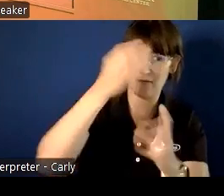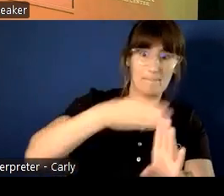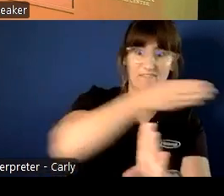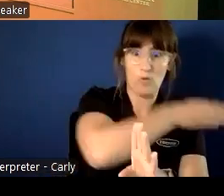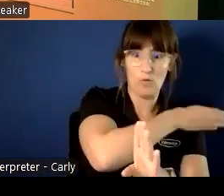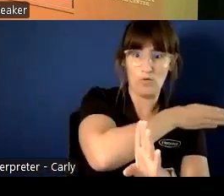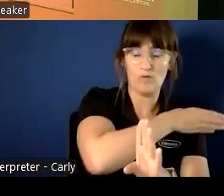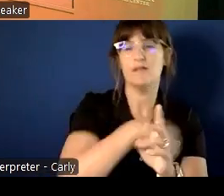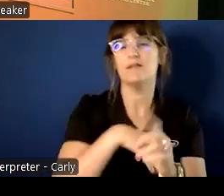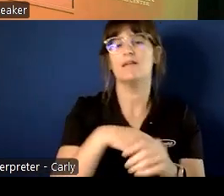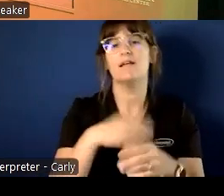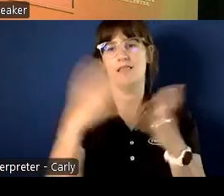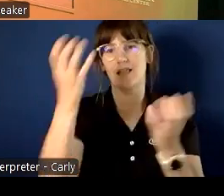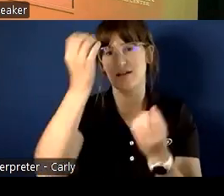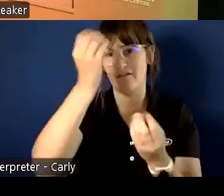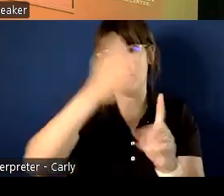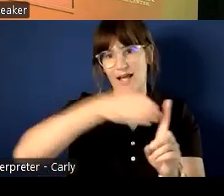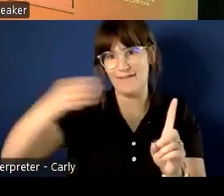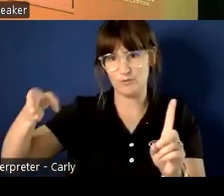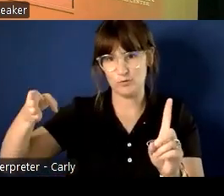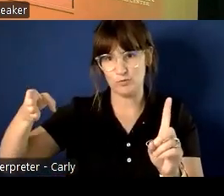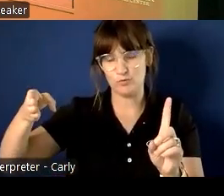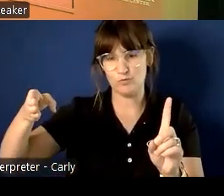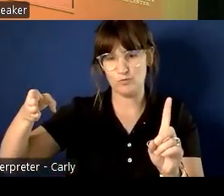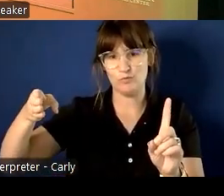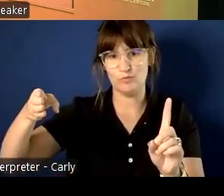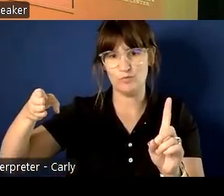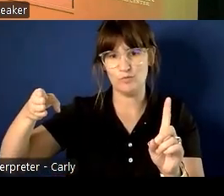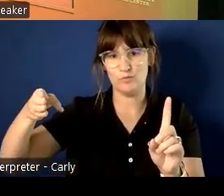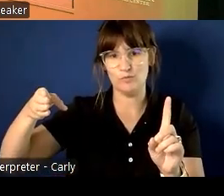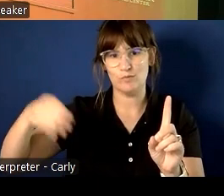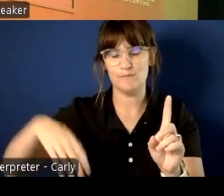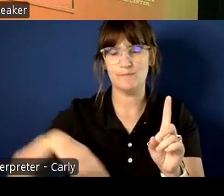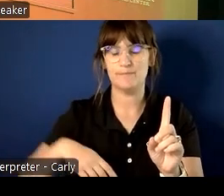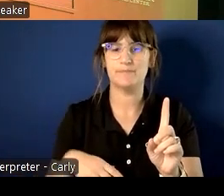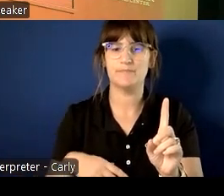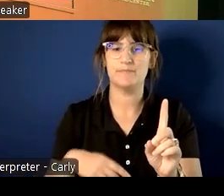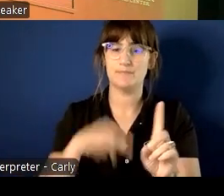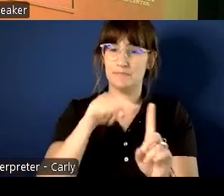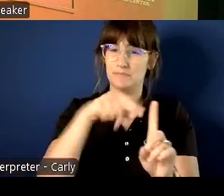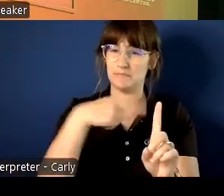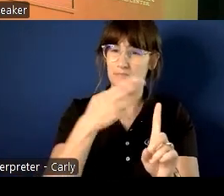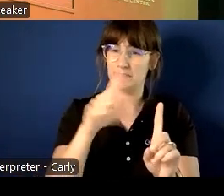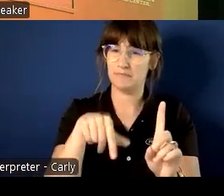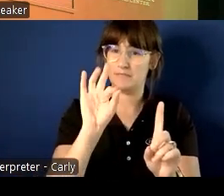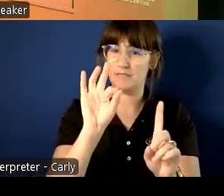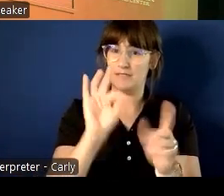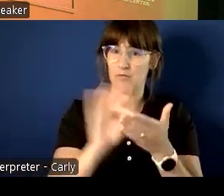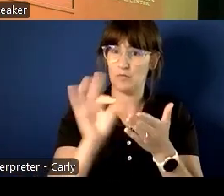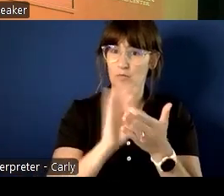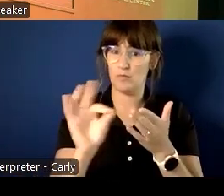right? So there's no way for me to know if the PHQ-9 score